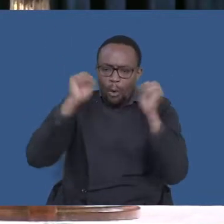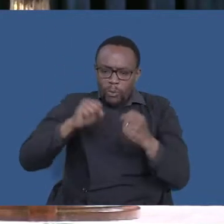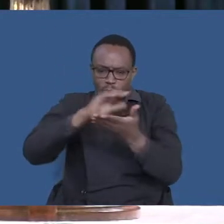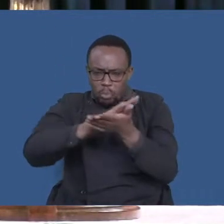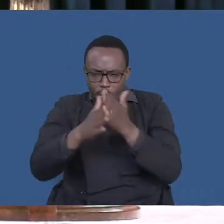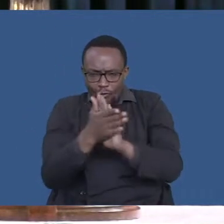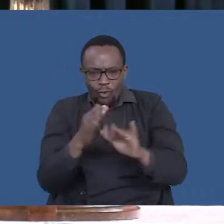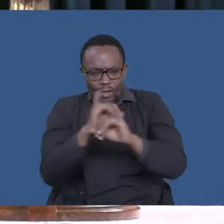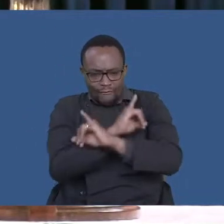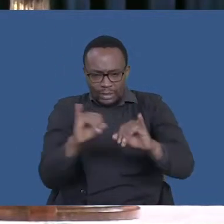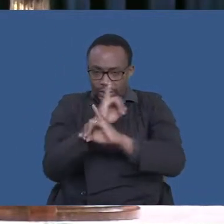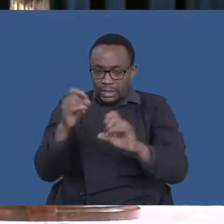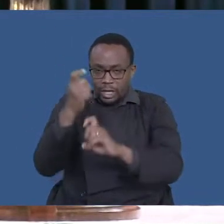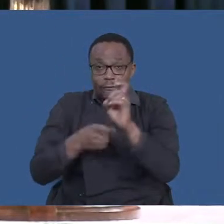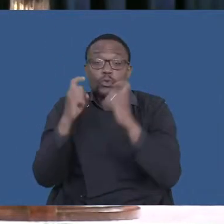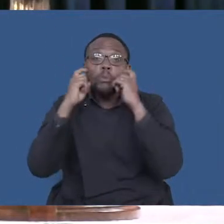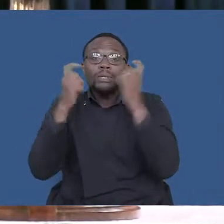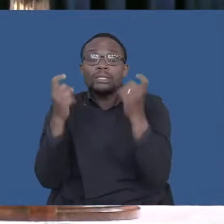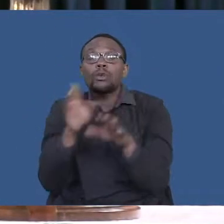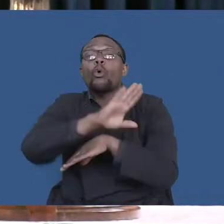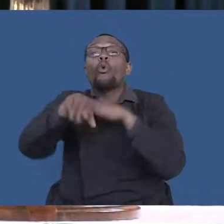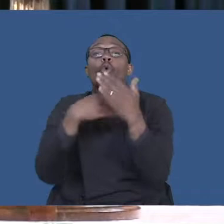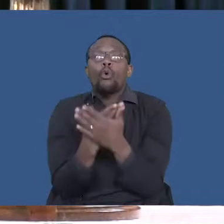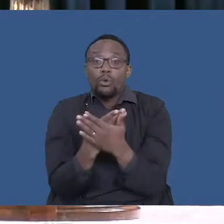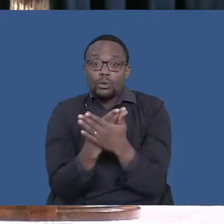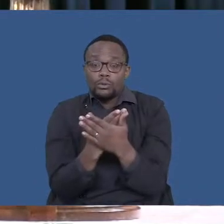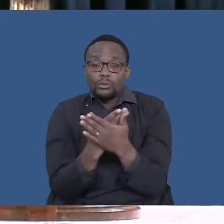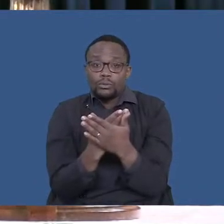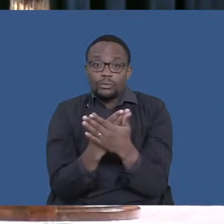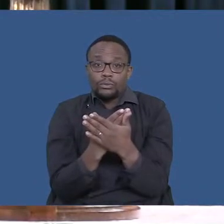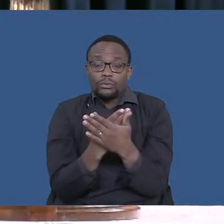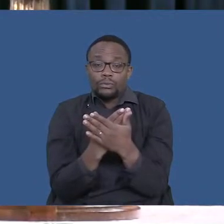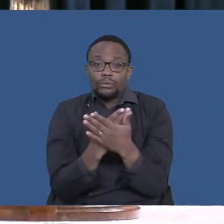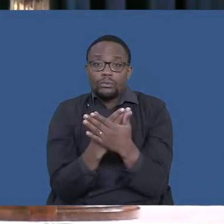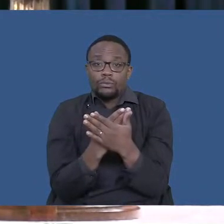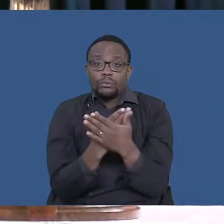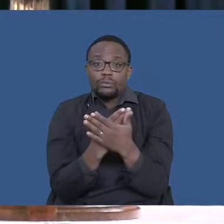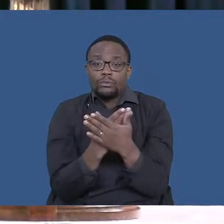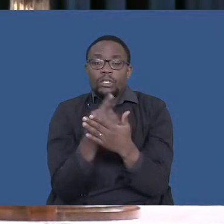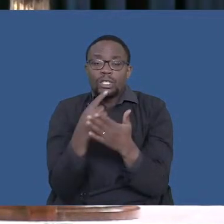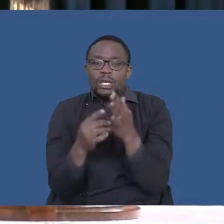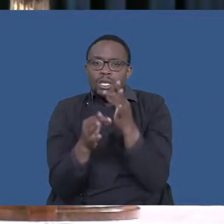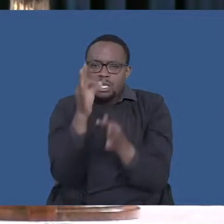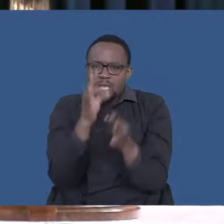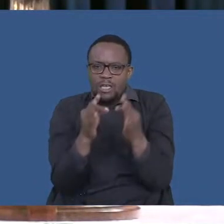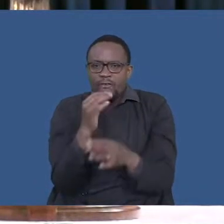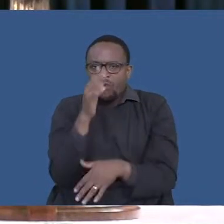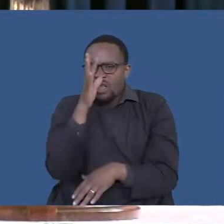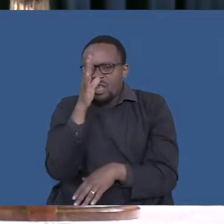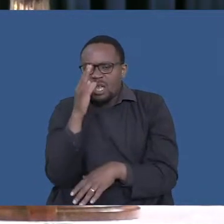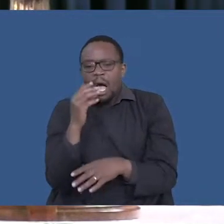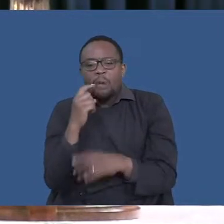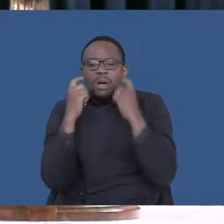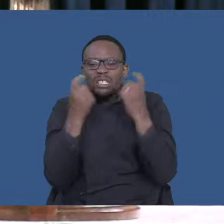and cleanse us from all unrighteousness. In fact, he begins by saying that if we say that we have no sin,